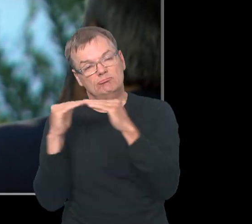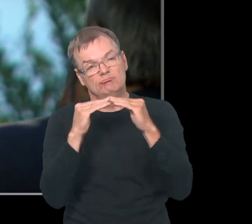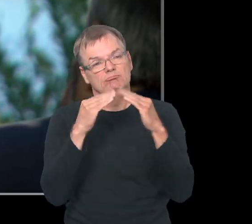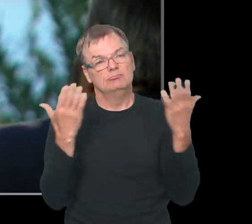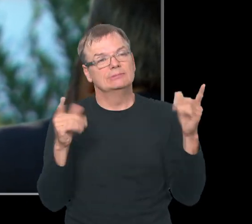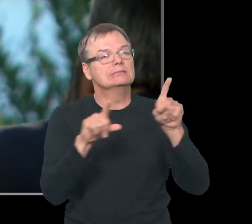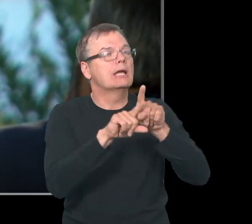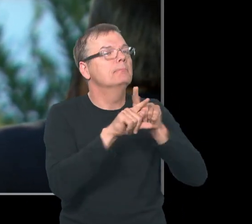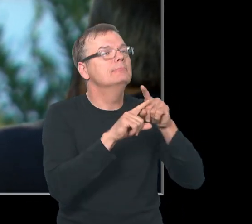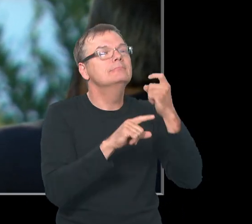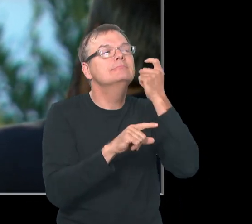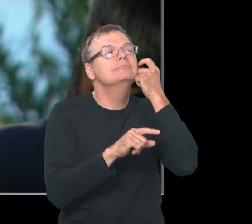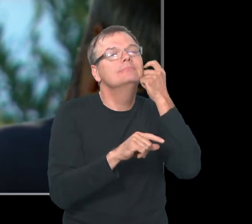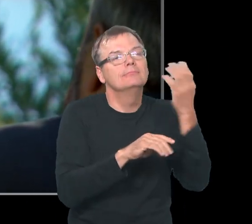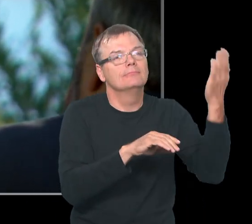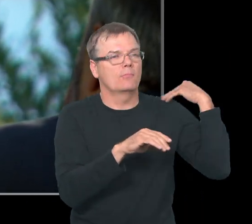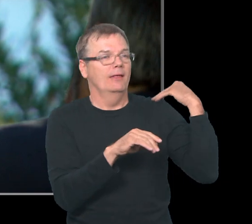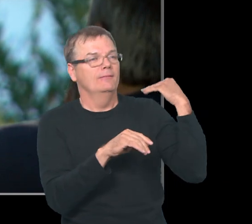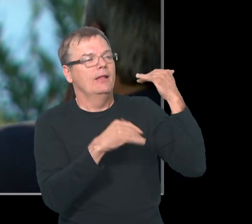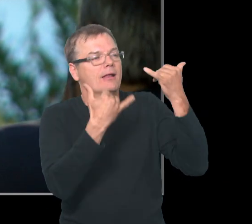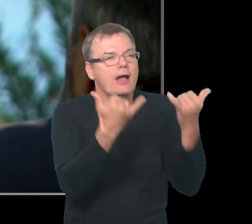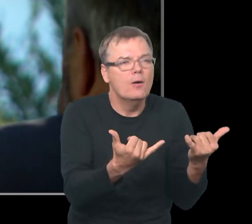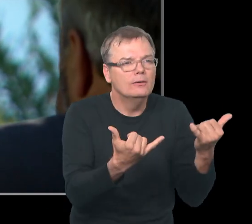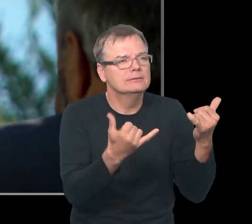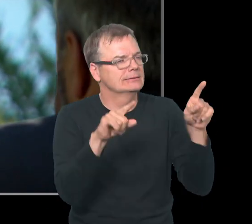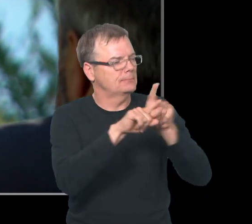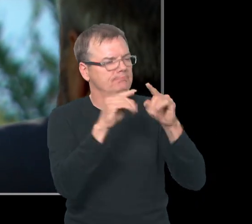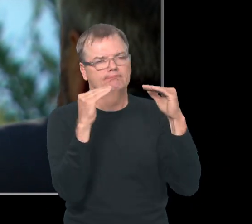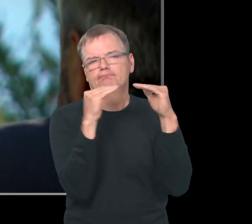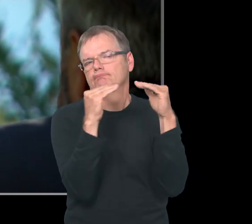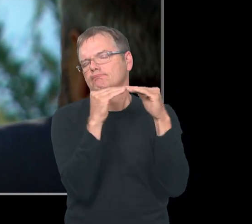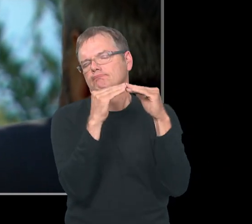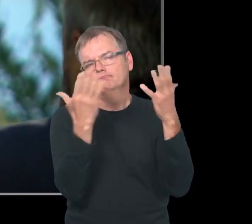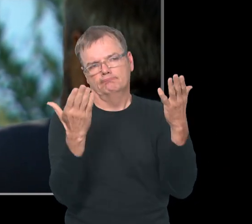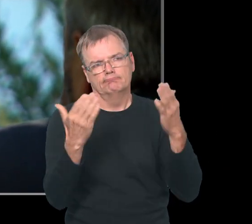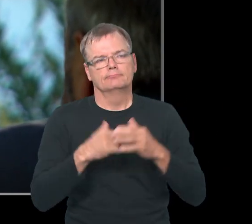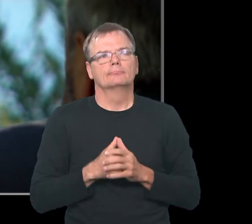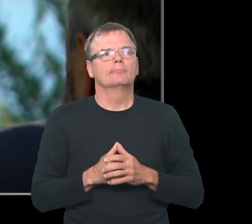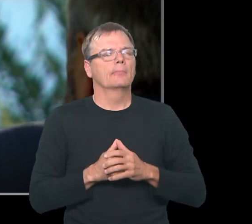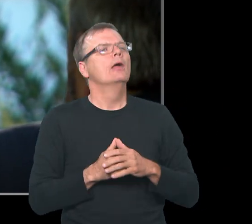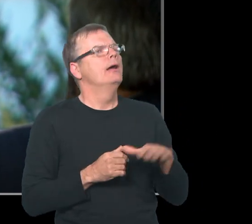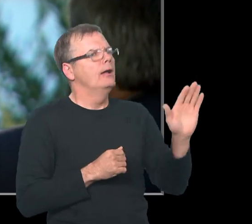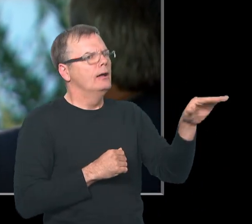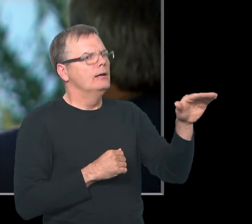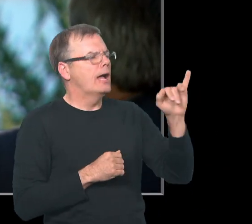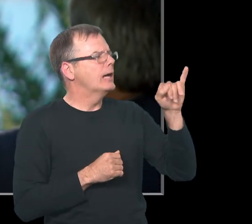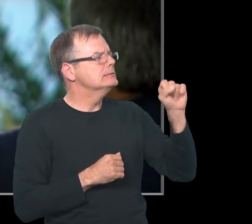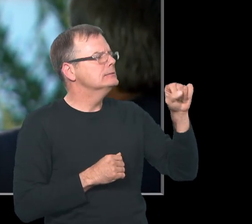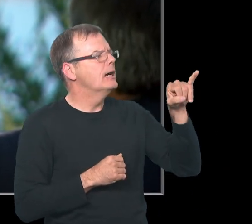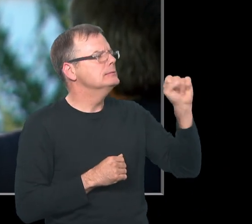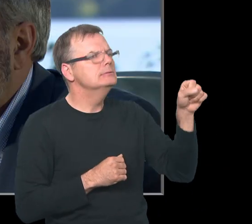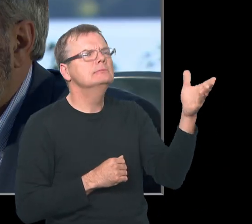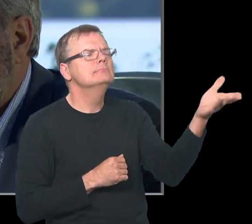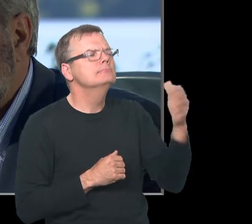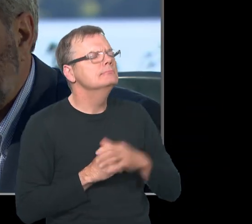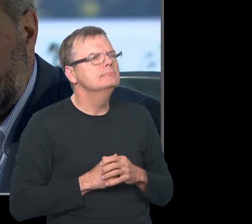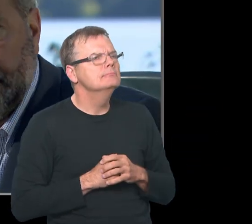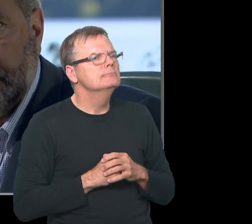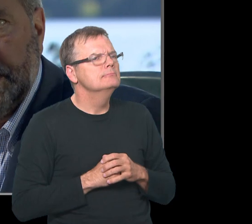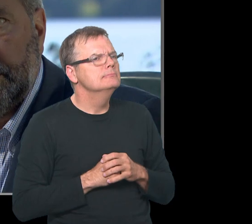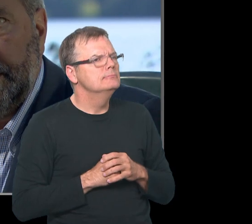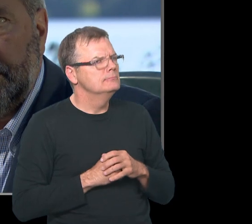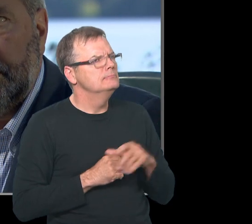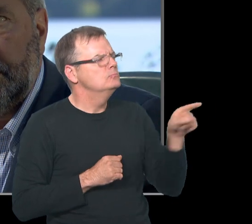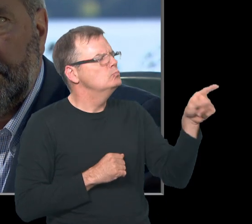does it change dramatically and immediately if the NDP takes power? Well, we've